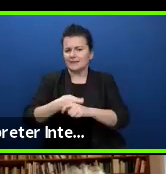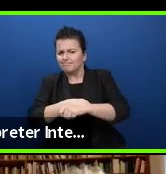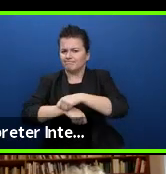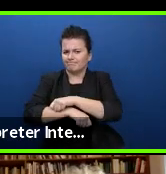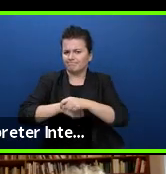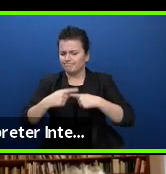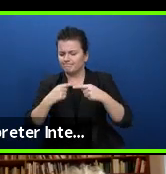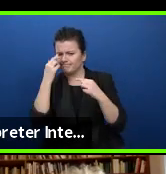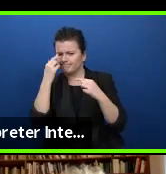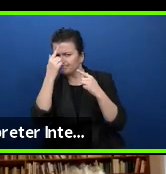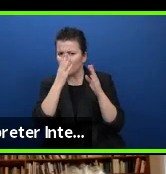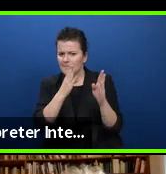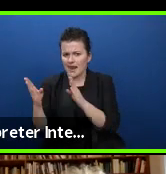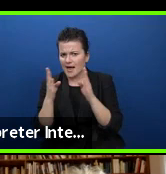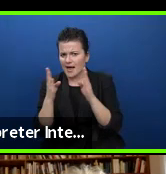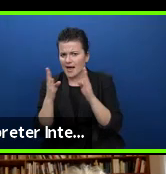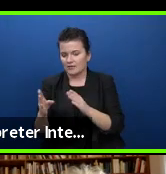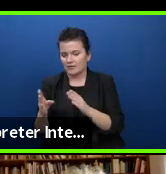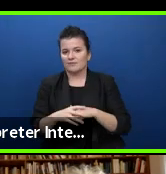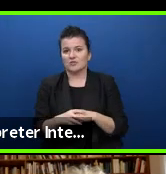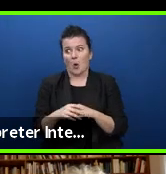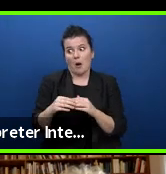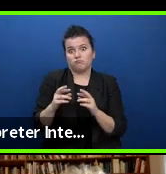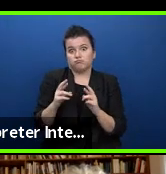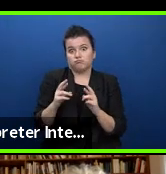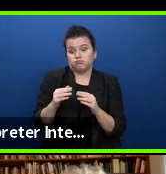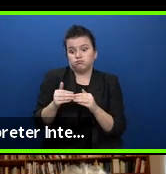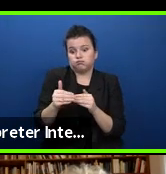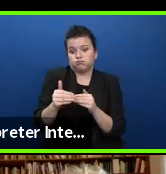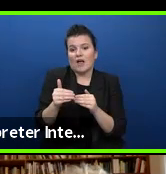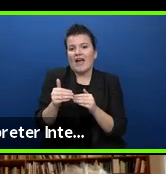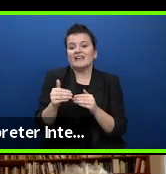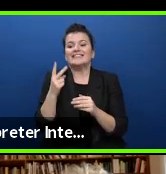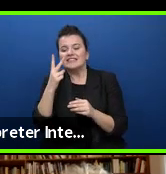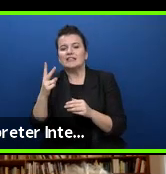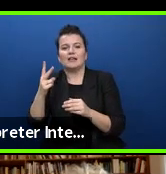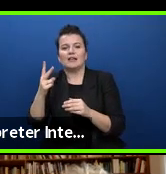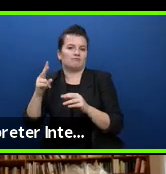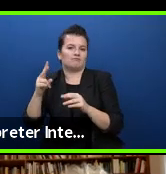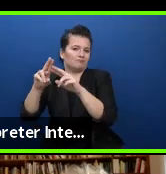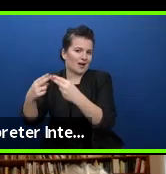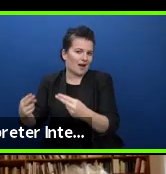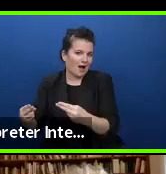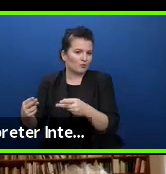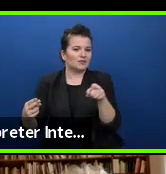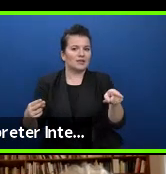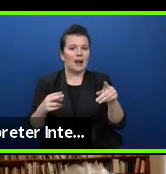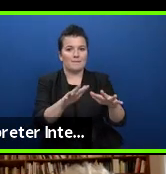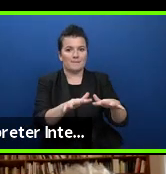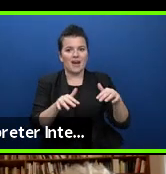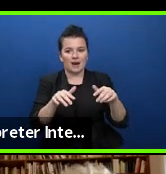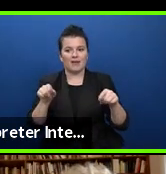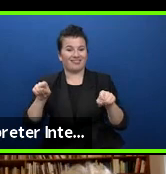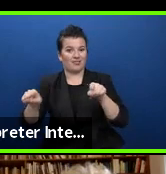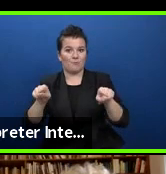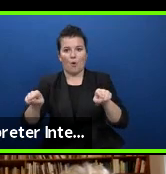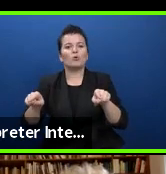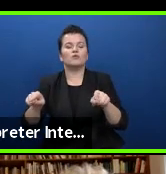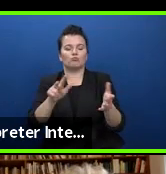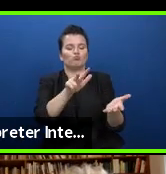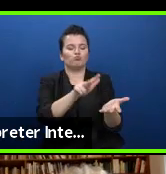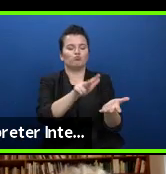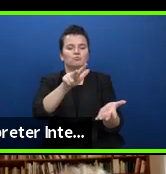counting on the fact that it has been approved now in part at least. So we're optimistic that the timetable that Asa mentioned that